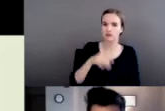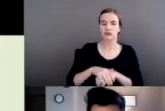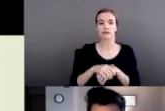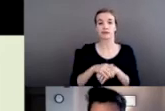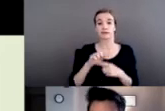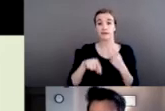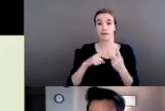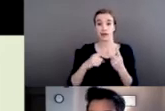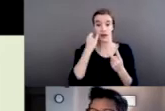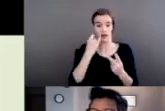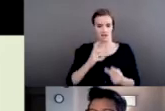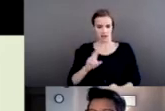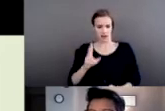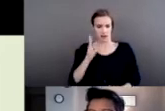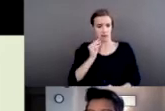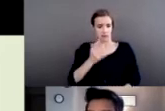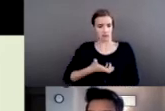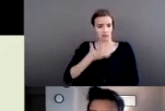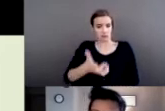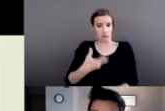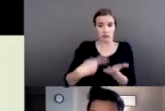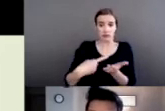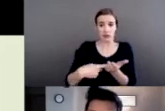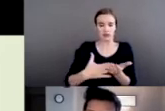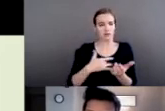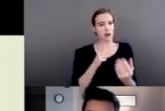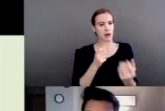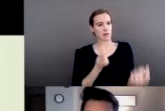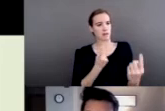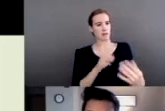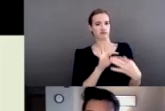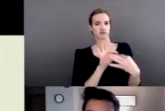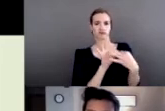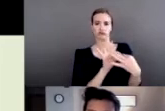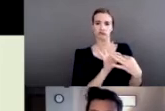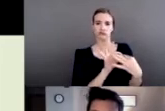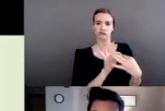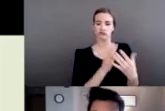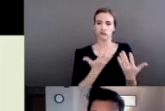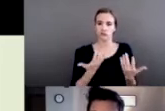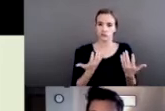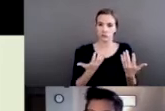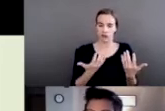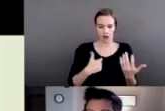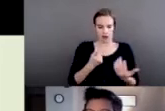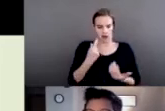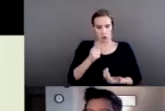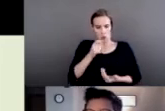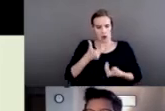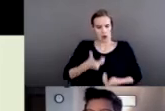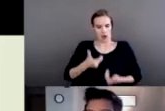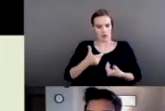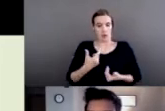create stronger bonds because again, you get a better understanding of who you are, or if they're willing to share their